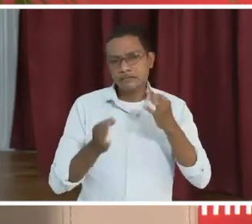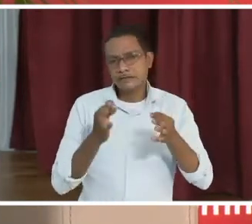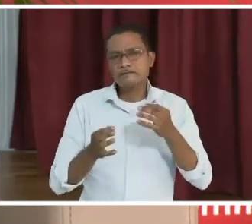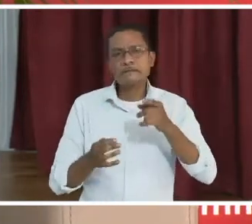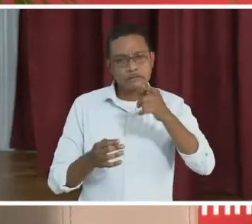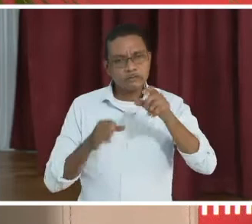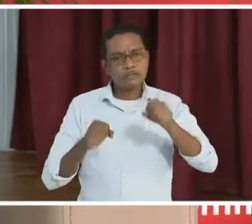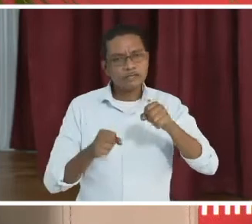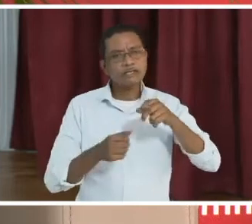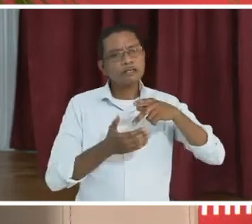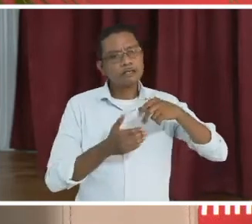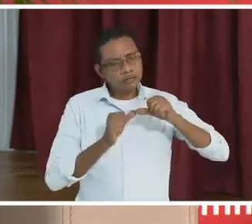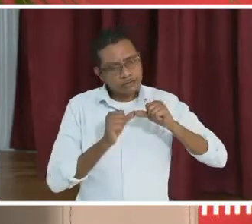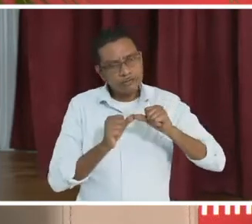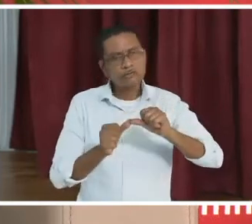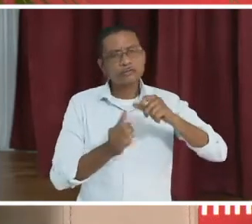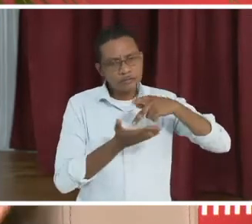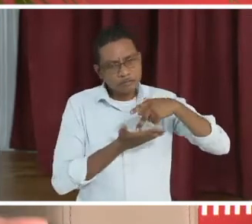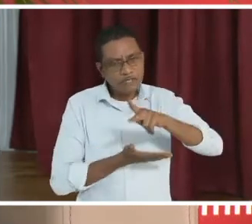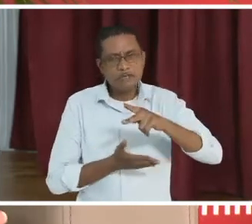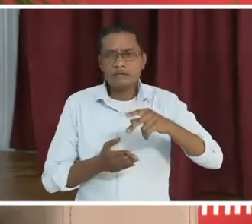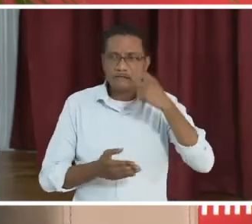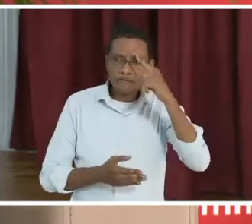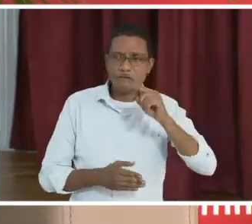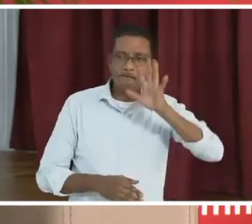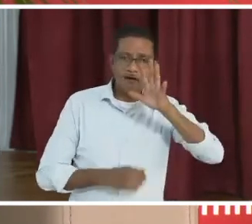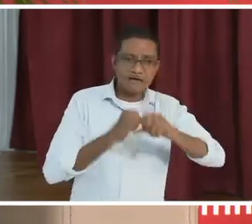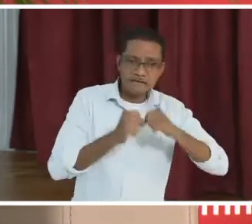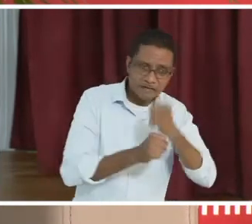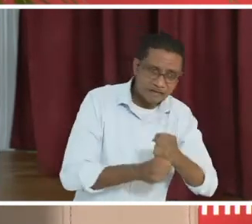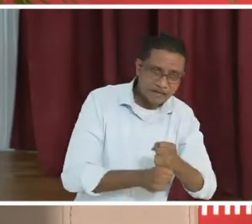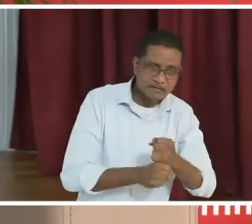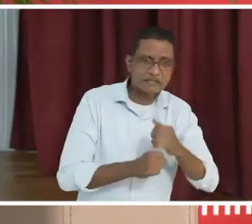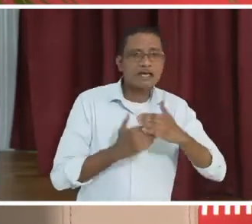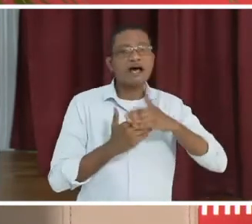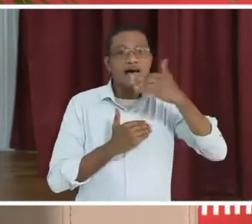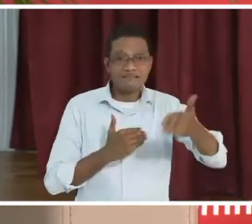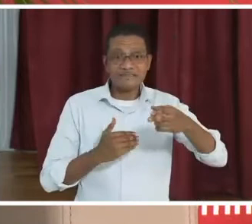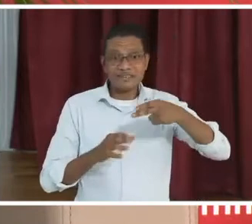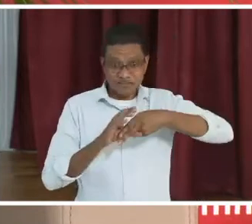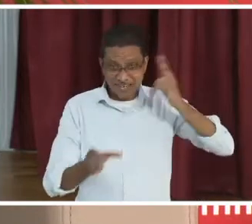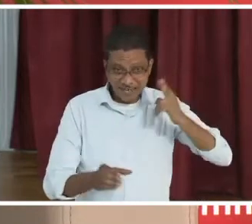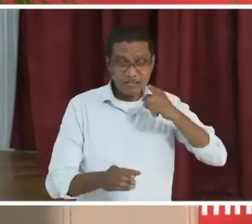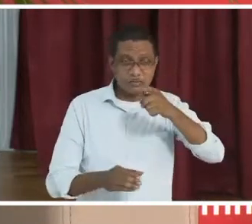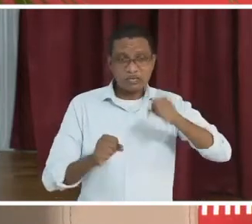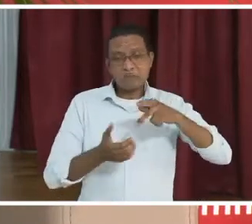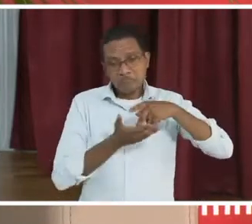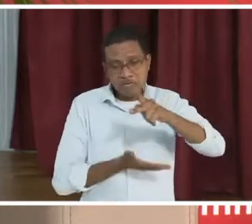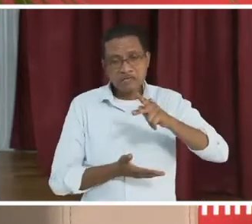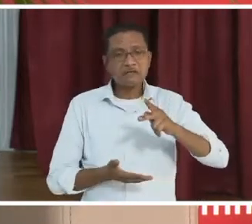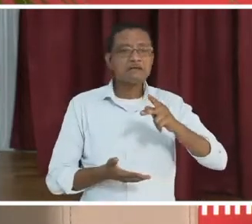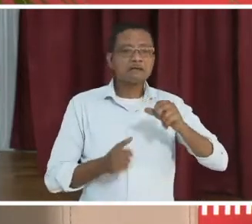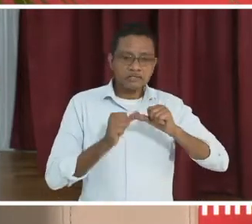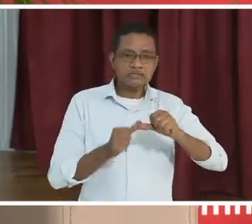you can pay for continued 5 years or continued 10 years beyond your actual retirement age. So it's something that we do